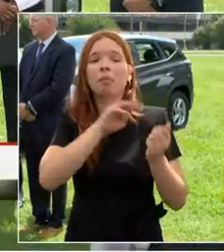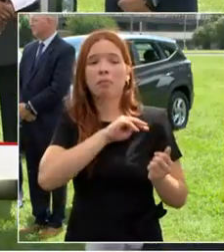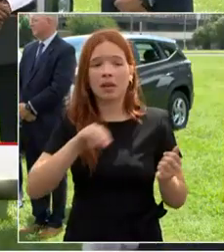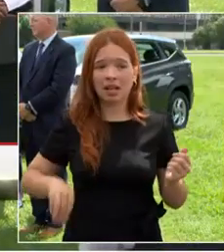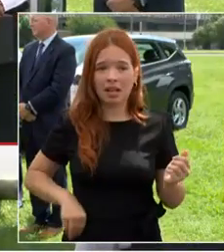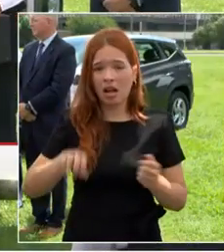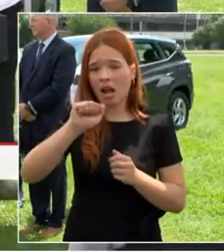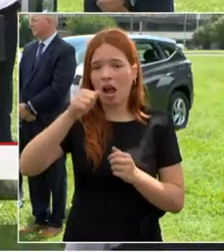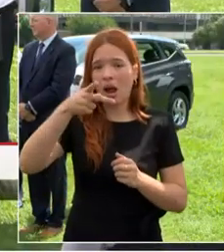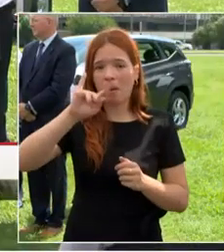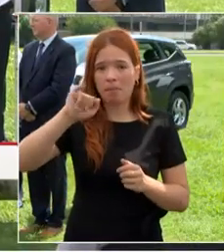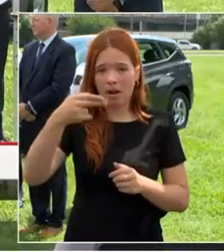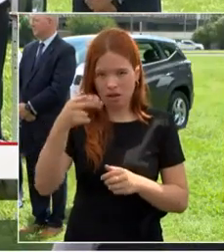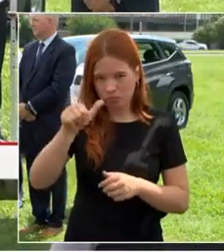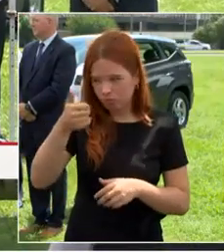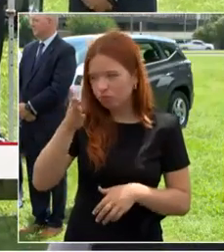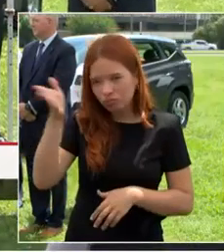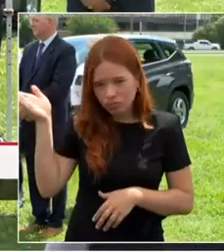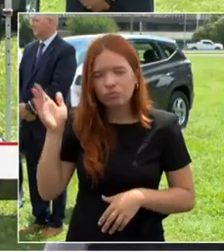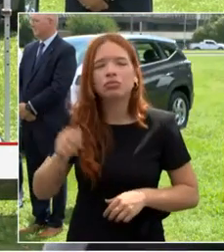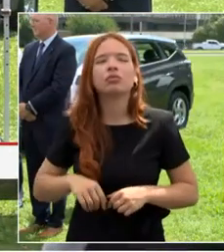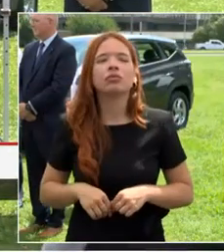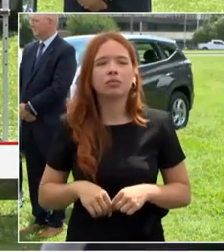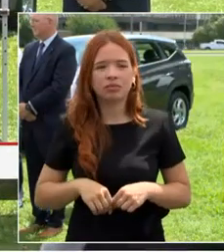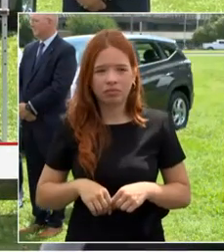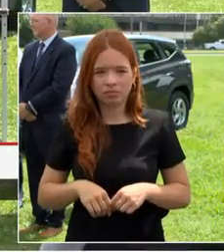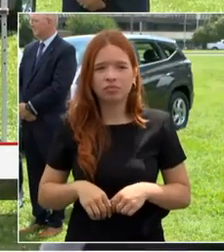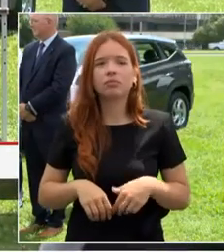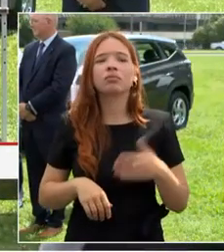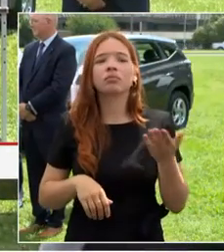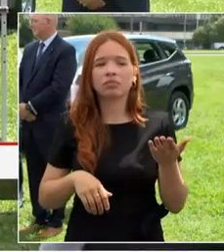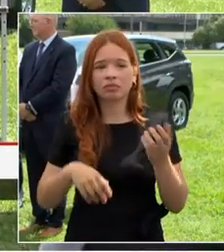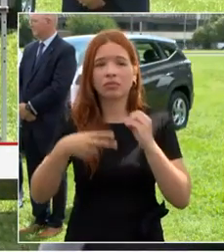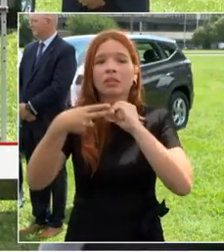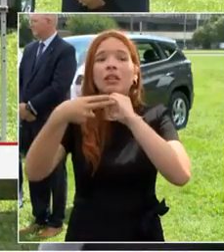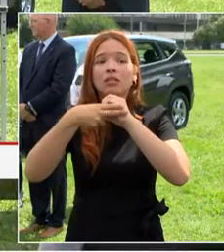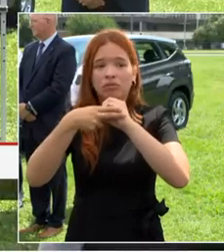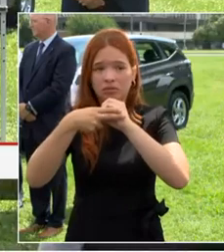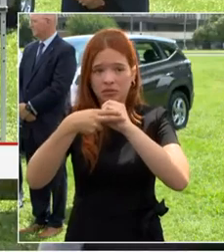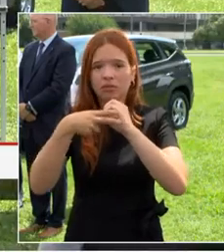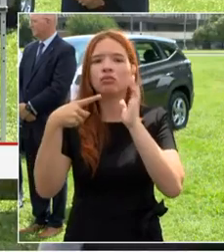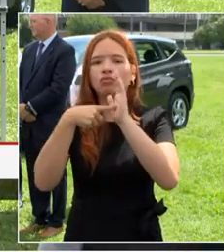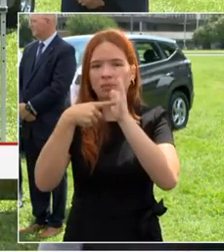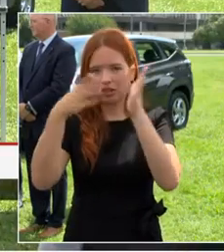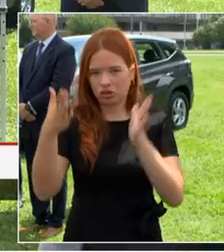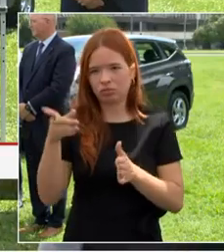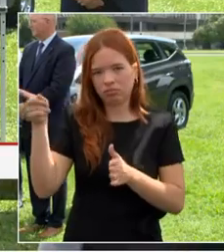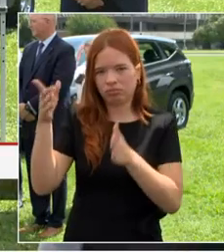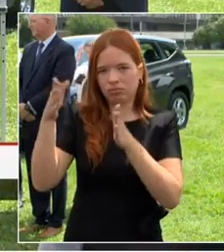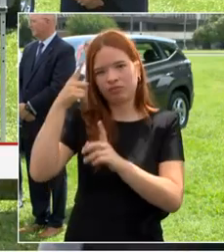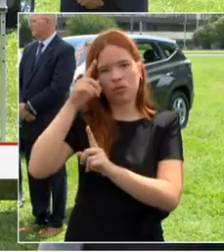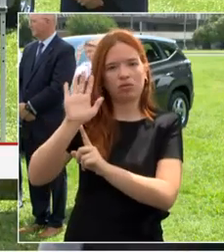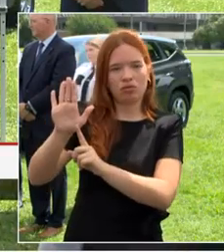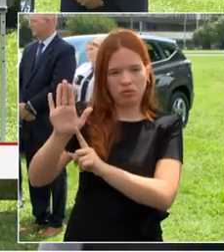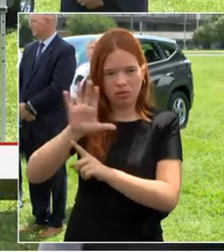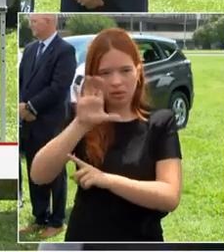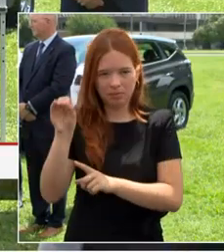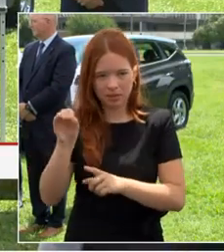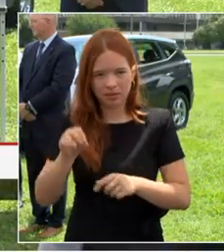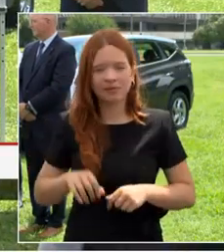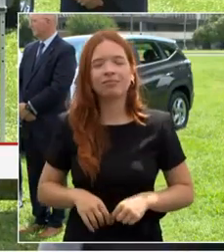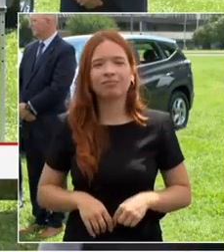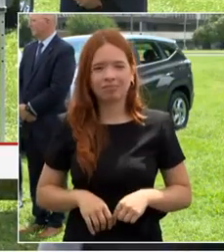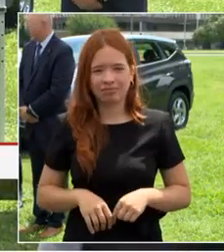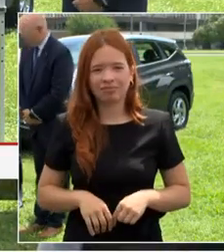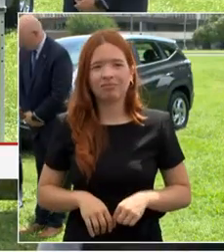Hyundai Car Corporations, and I probably got the name, the complete name wrong, the Hyundai